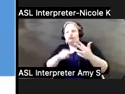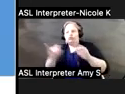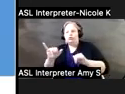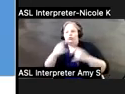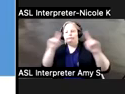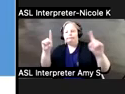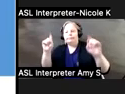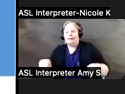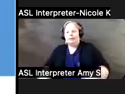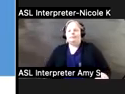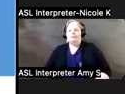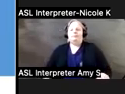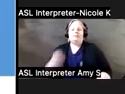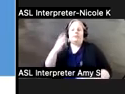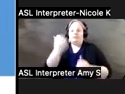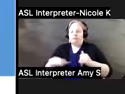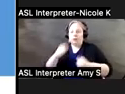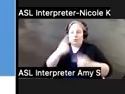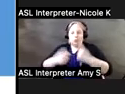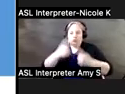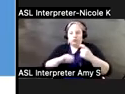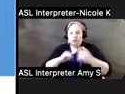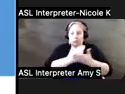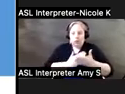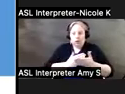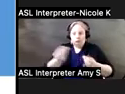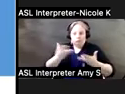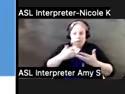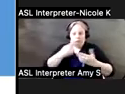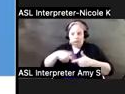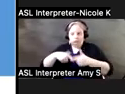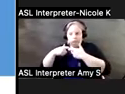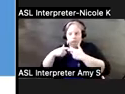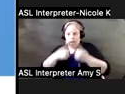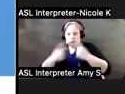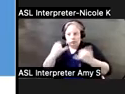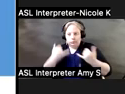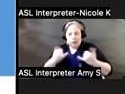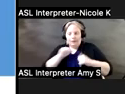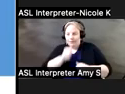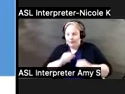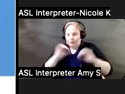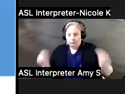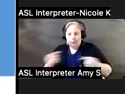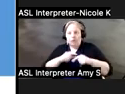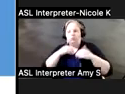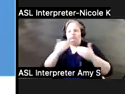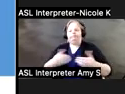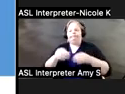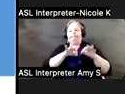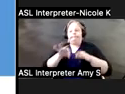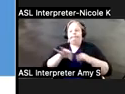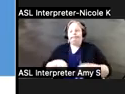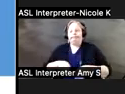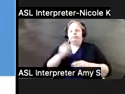And if anyone has any questions from that part of the presentation, I'm more than happy to field any questions now. Otherwise, I'll move on and talk about some of the specific controllers